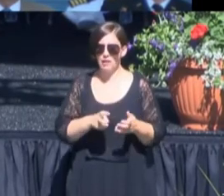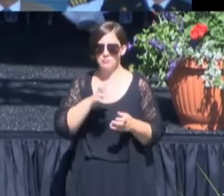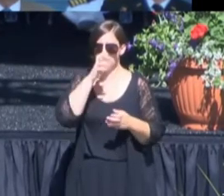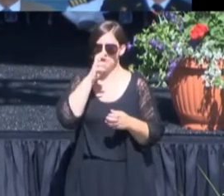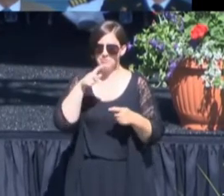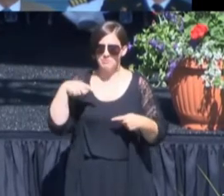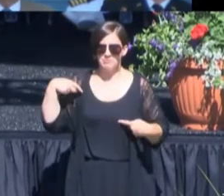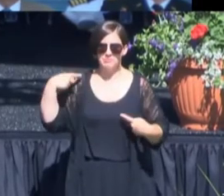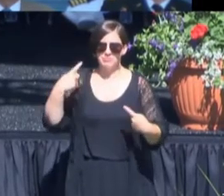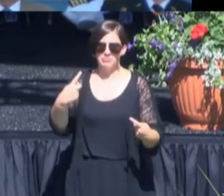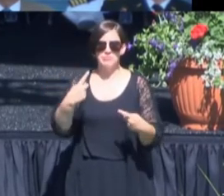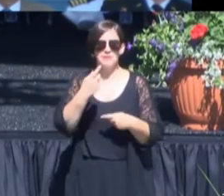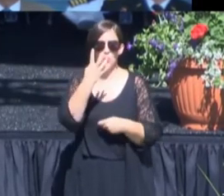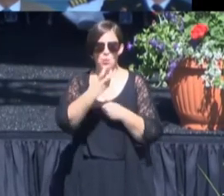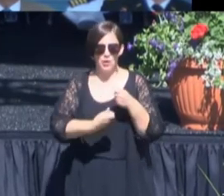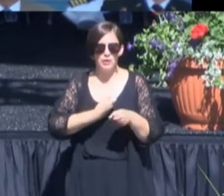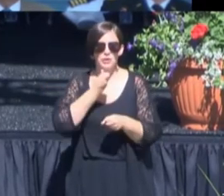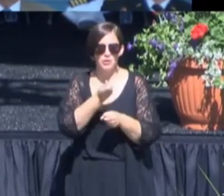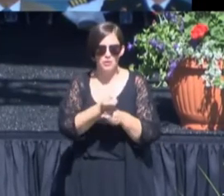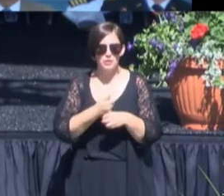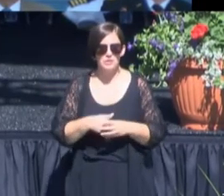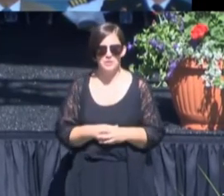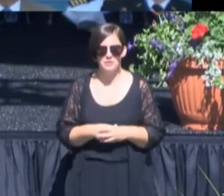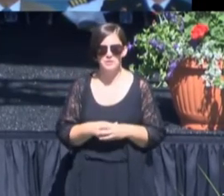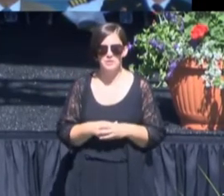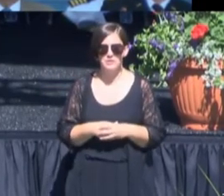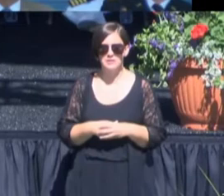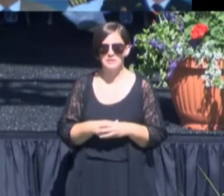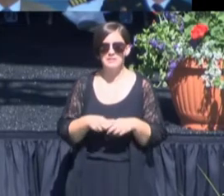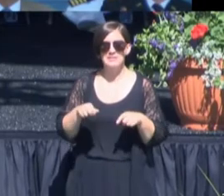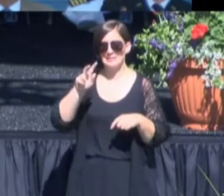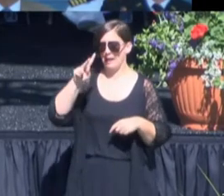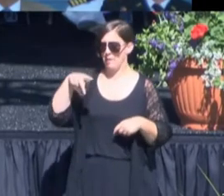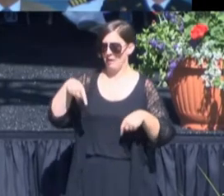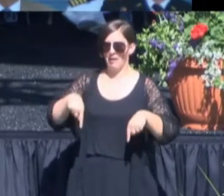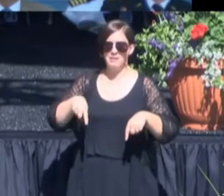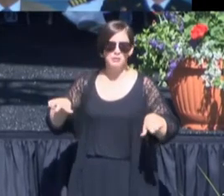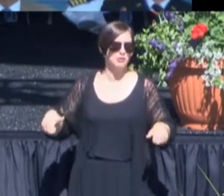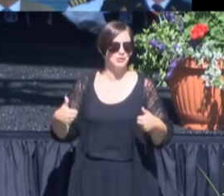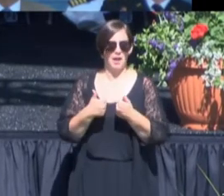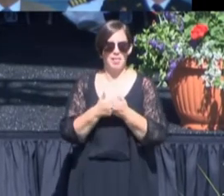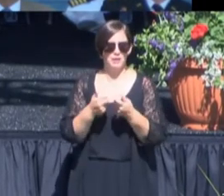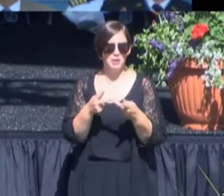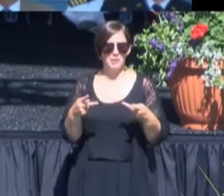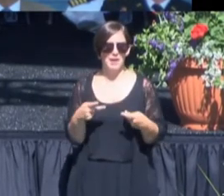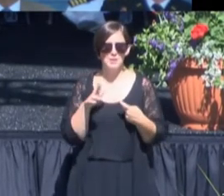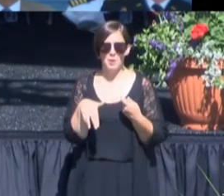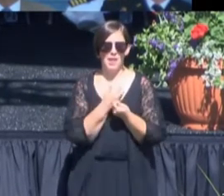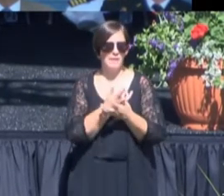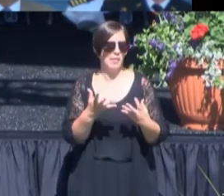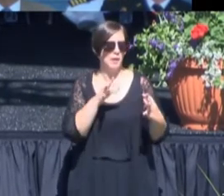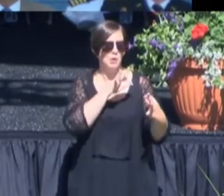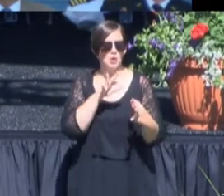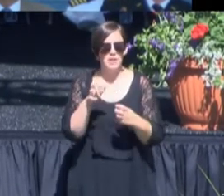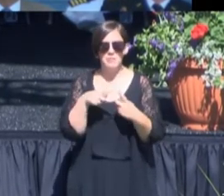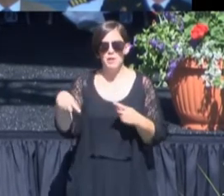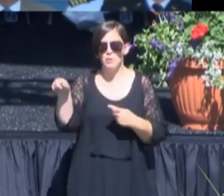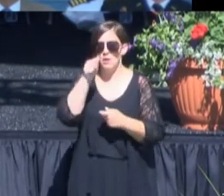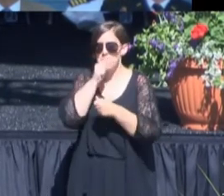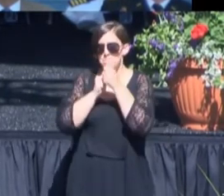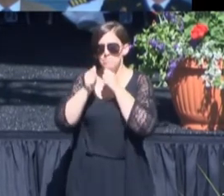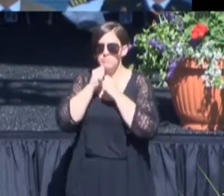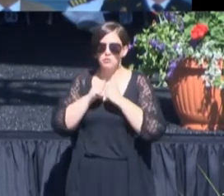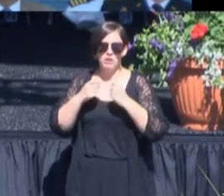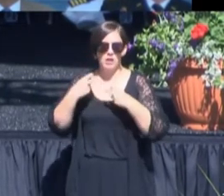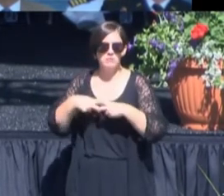these past 4 years. KP is a challenging place to get through, even on the best of days. But you weathered some pretty choppy